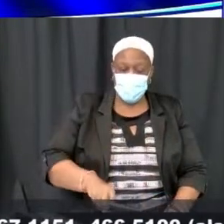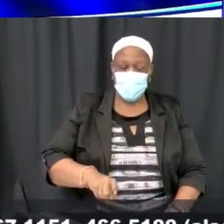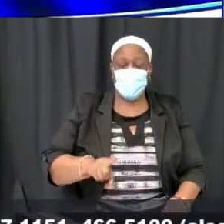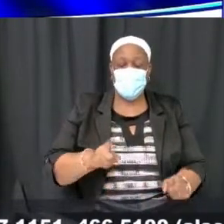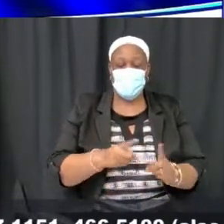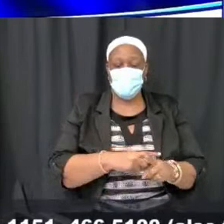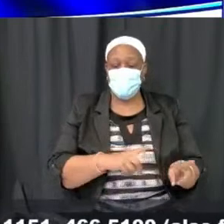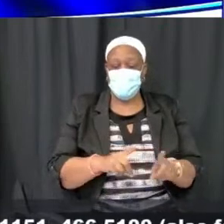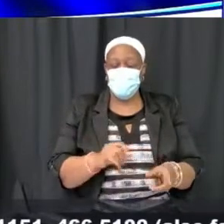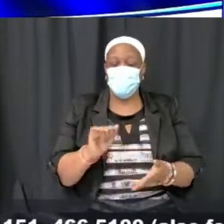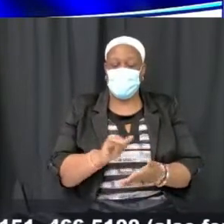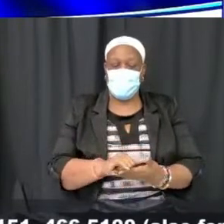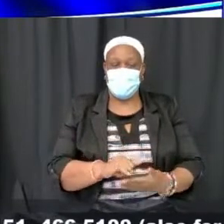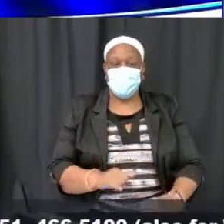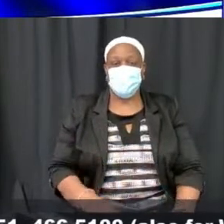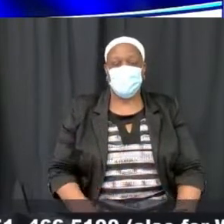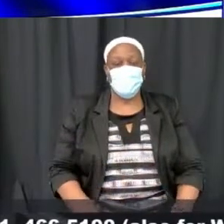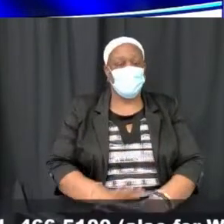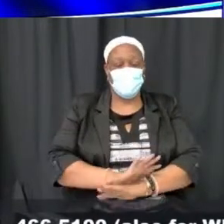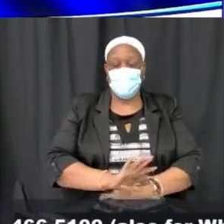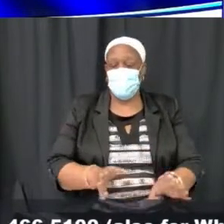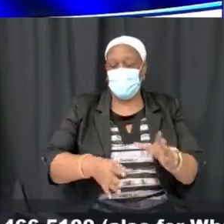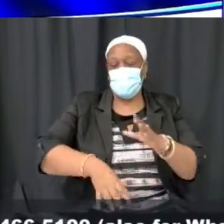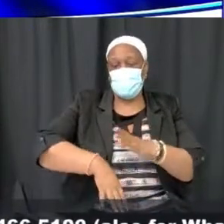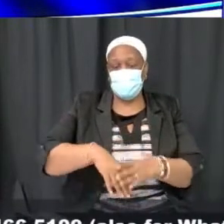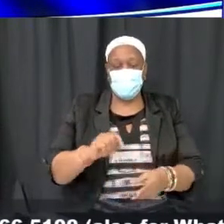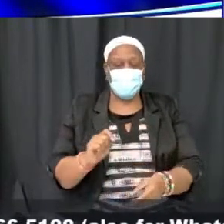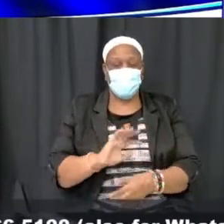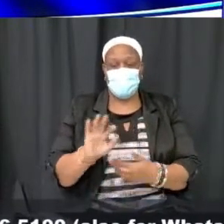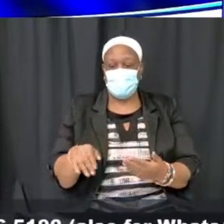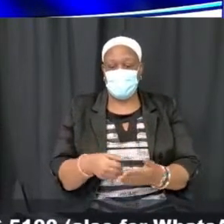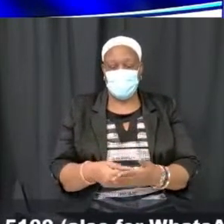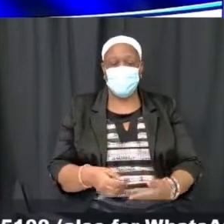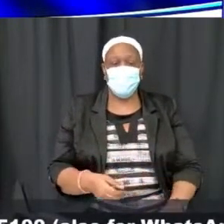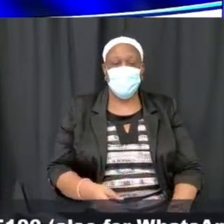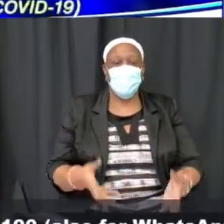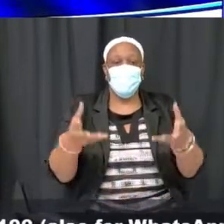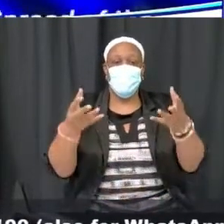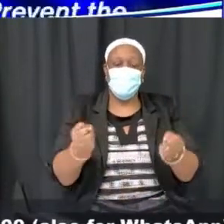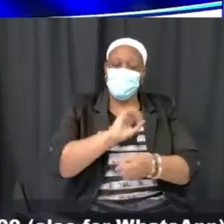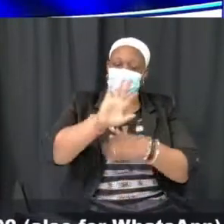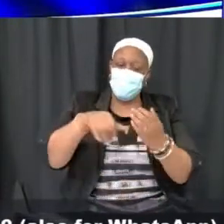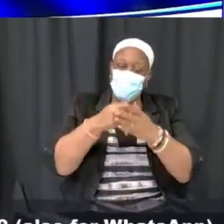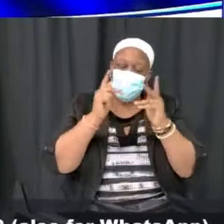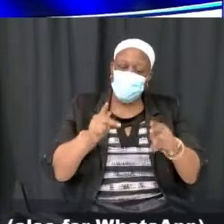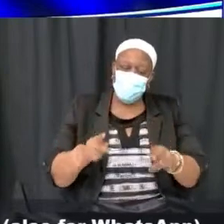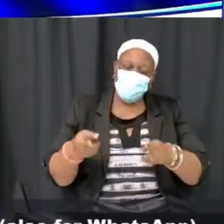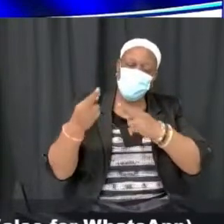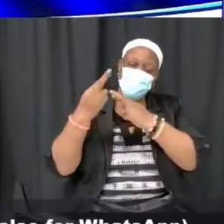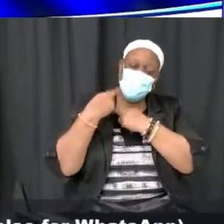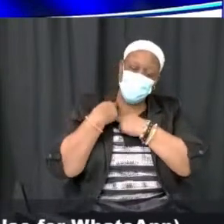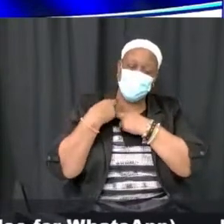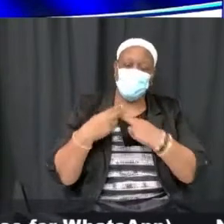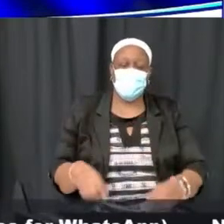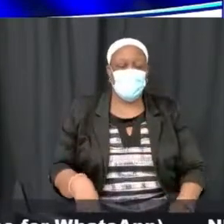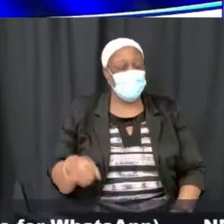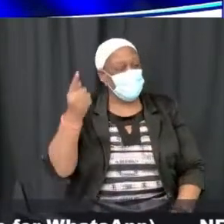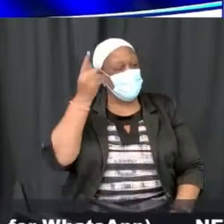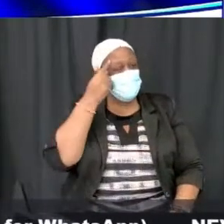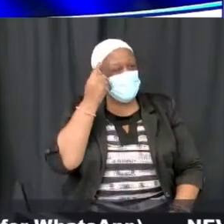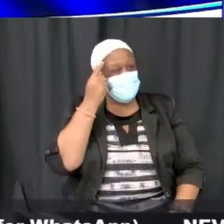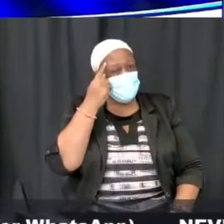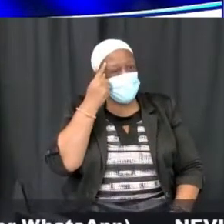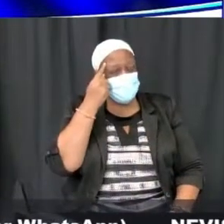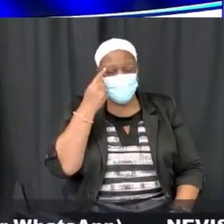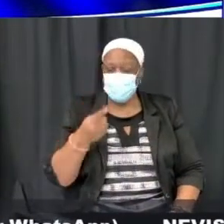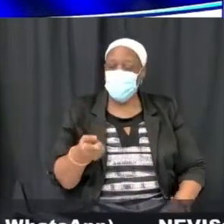It is expected that we will all act responsibly to prioritize what we have